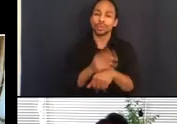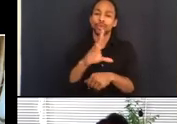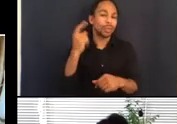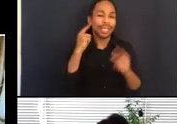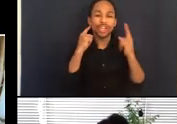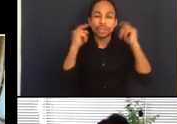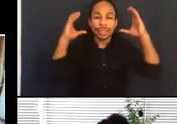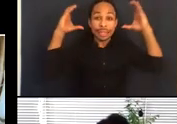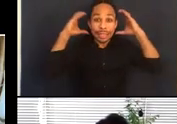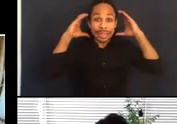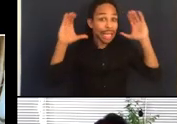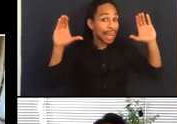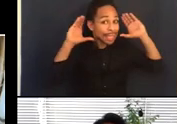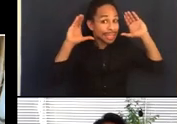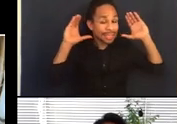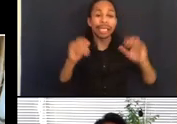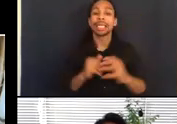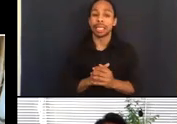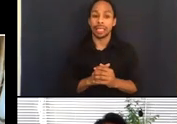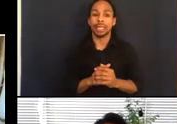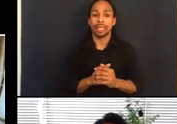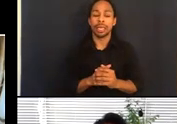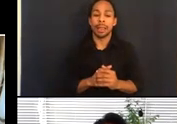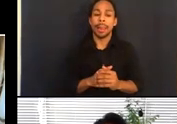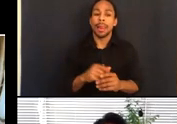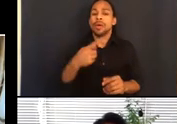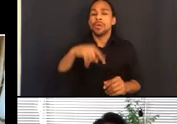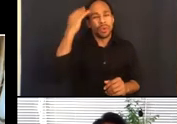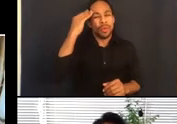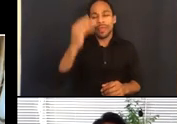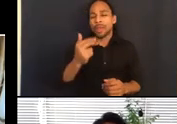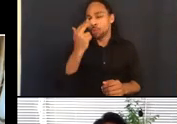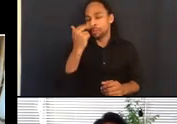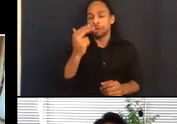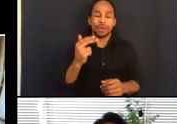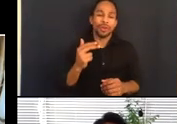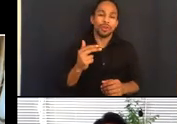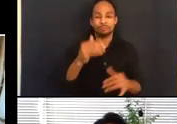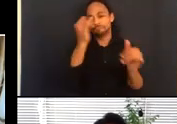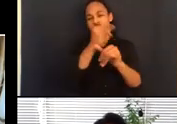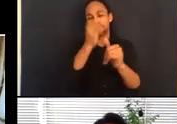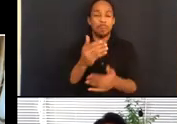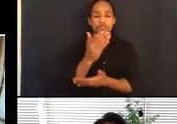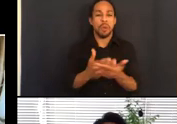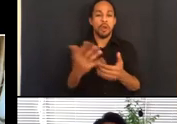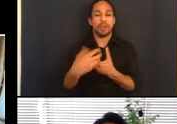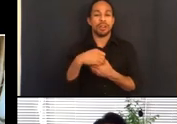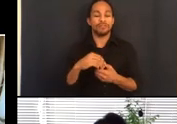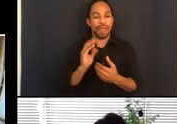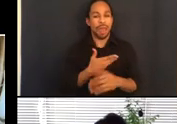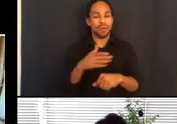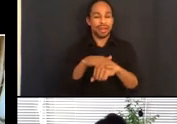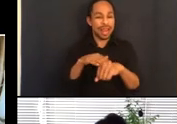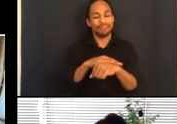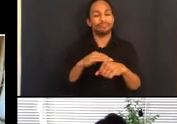comedian here, my brother, Ernie Sosi, we know that humor is a part of Indigenous culture. Humor is part of our